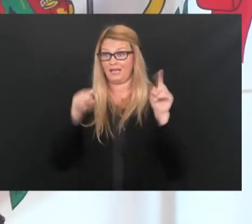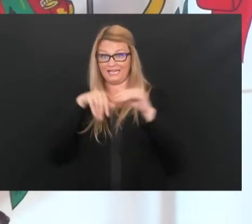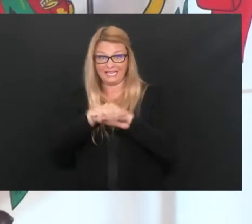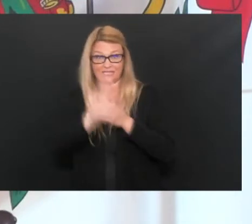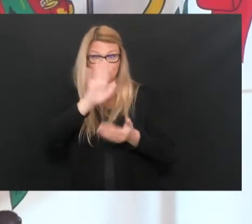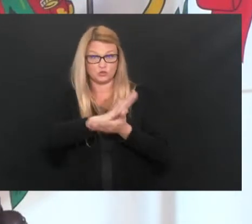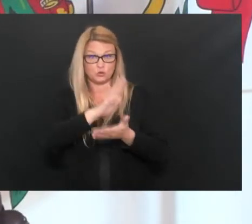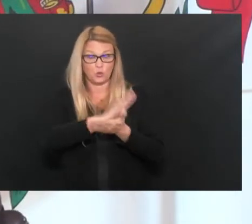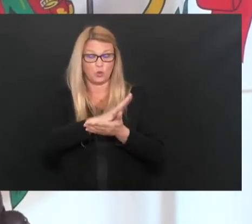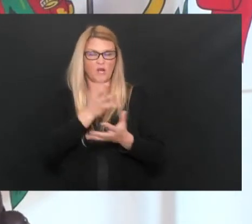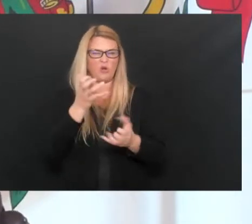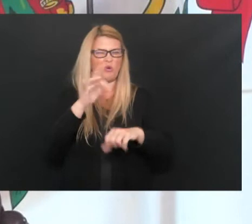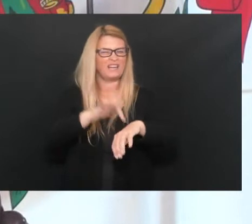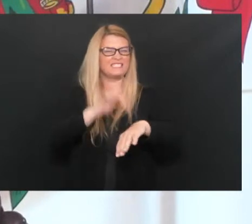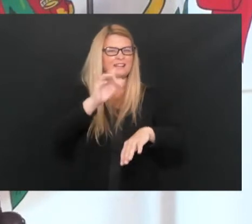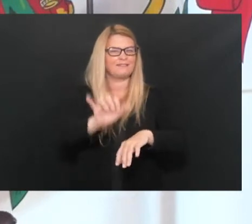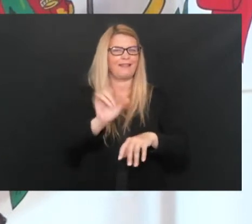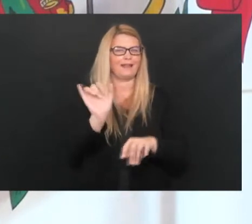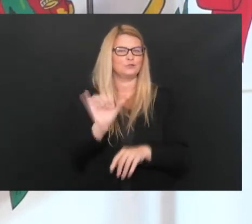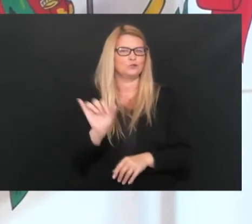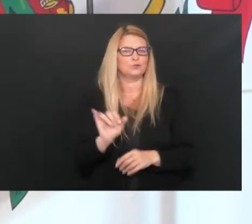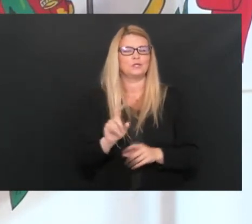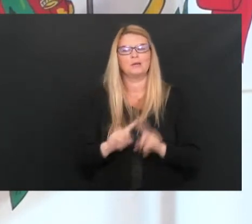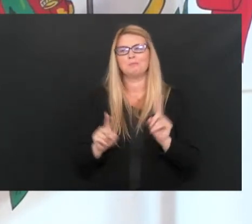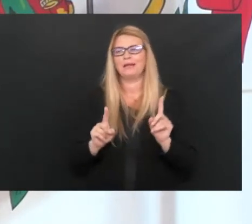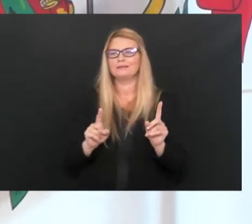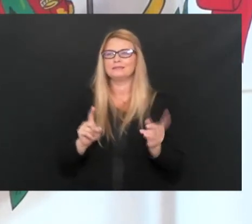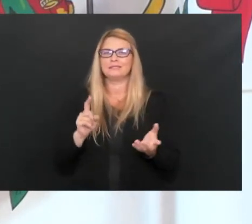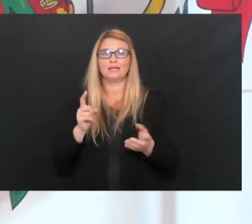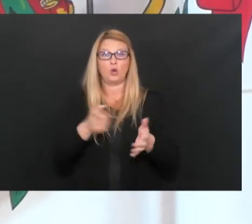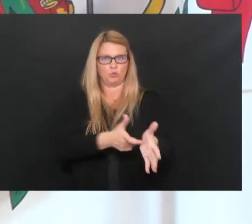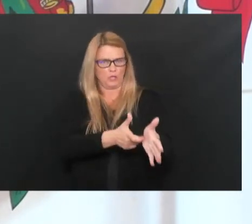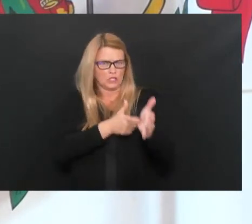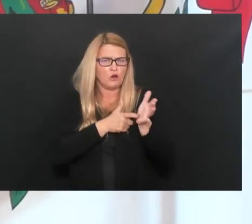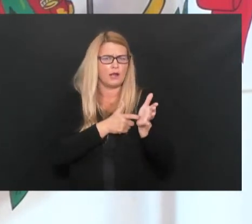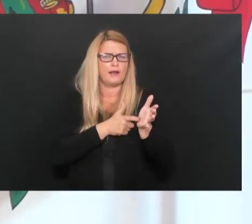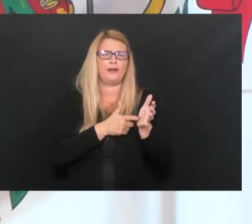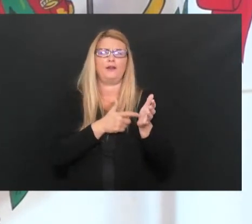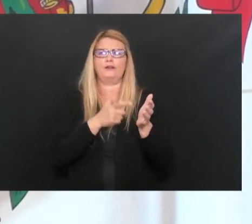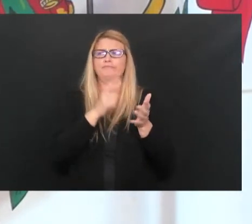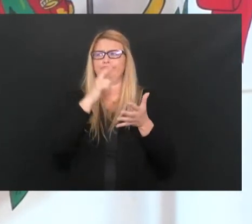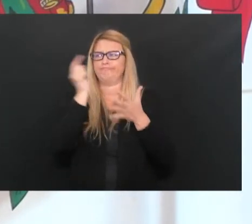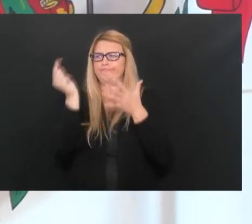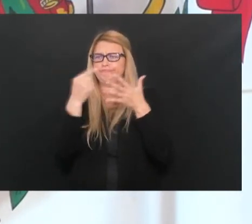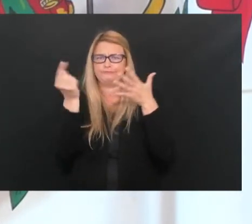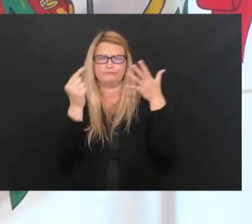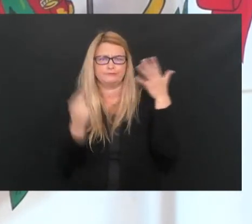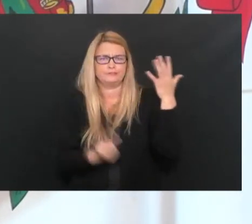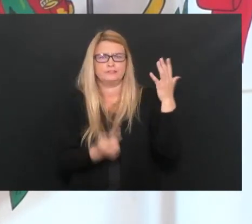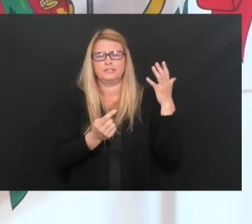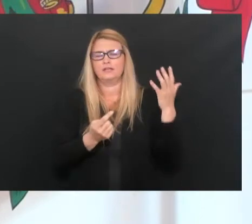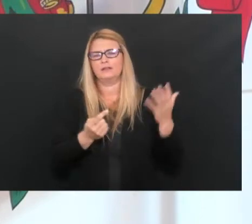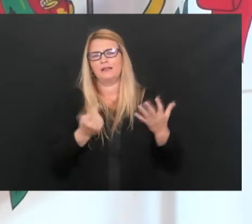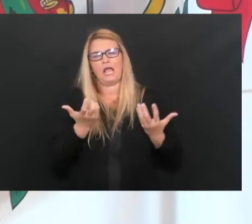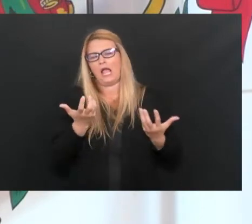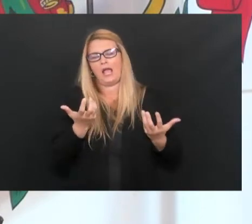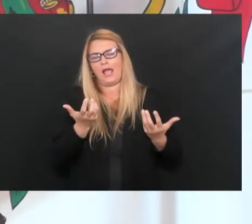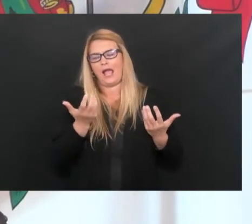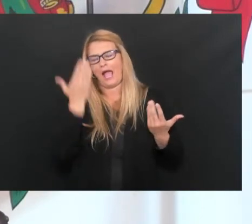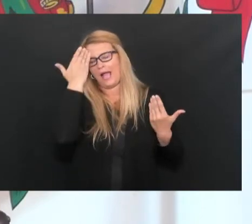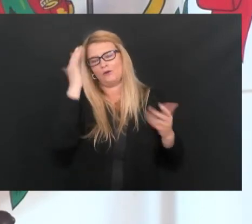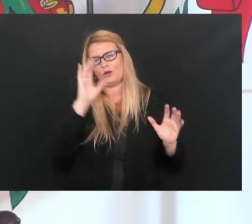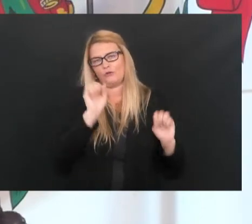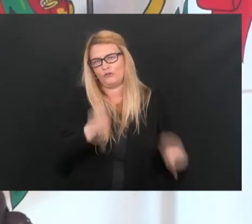to touch on that just 1 second too. As far as making it mandatory and everything and all that kind of stuff, I don't know if you can do